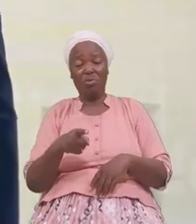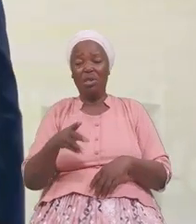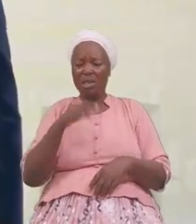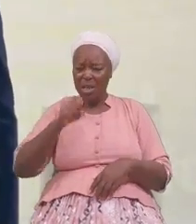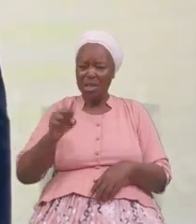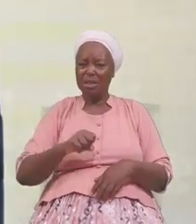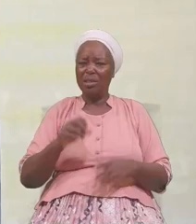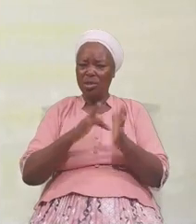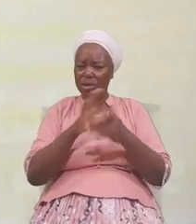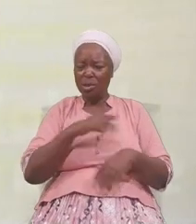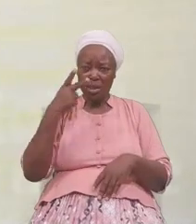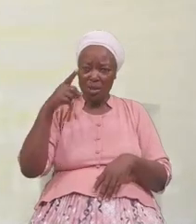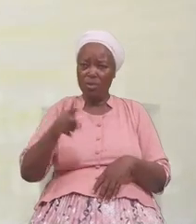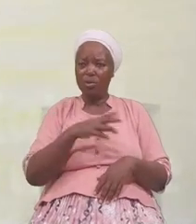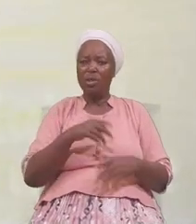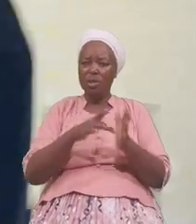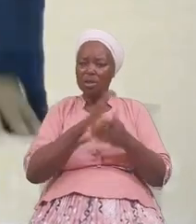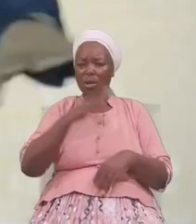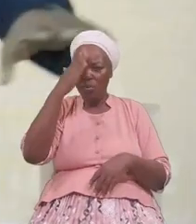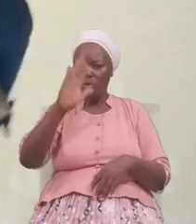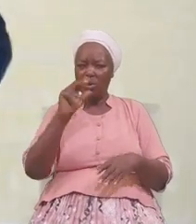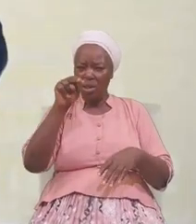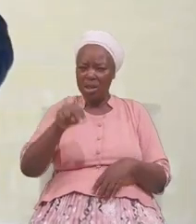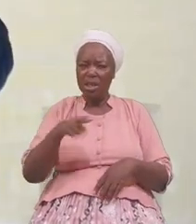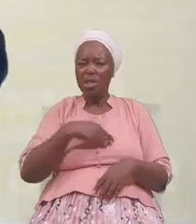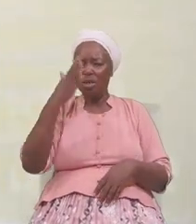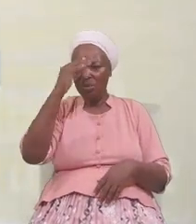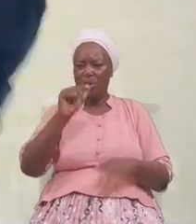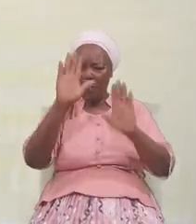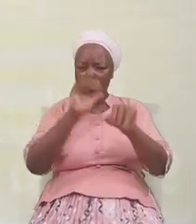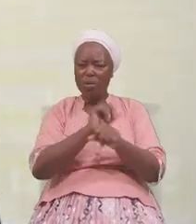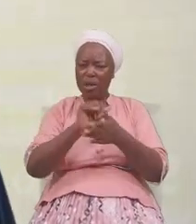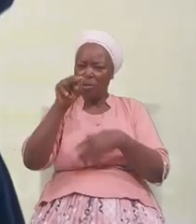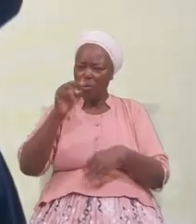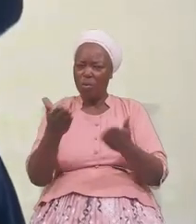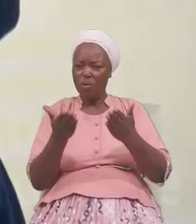you. He knows your need. He knows the miracle you want.